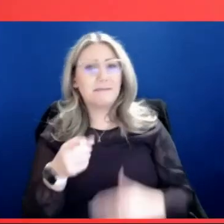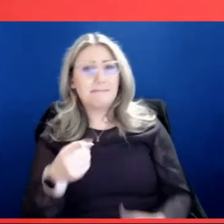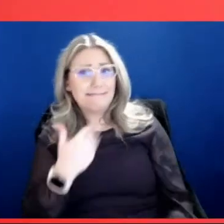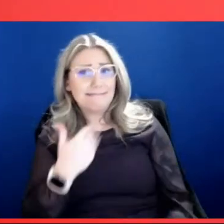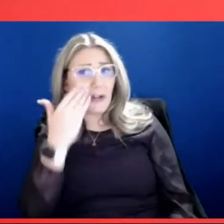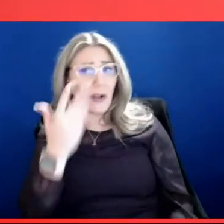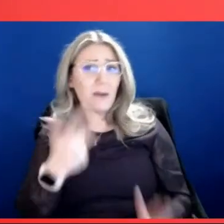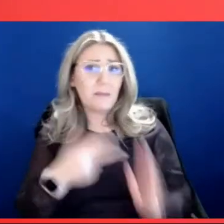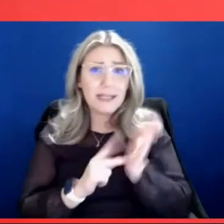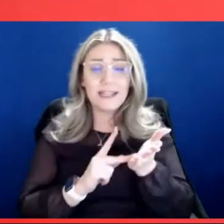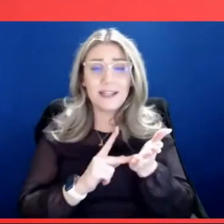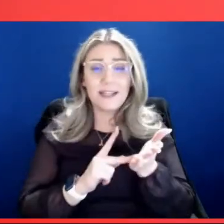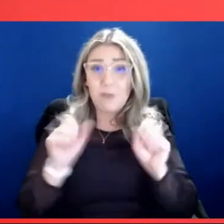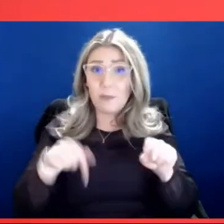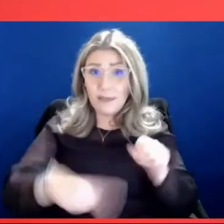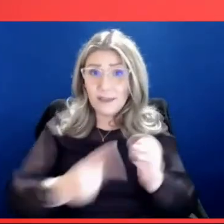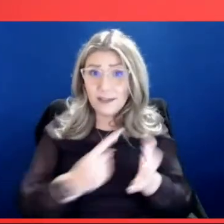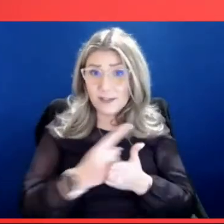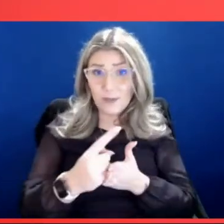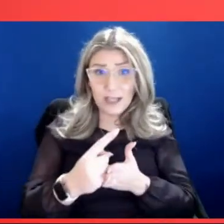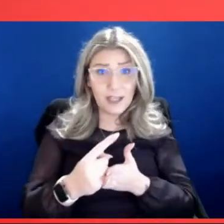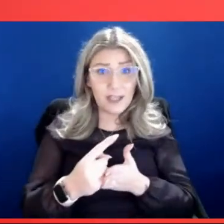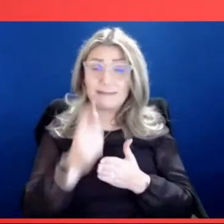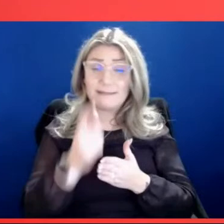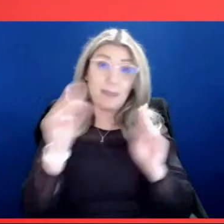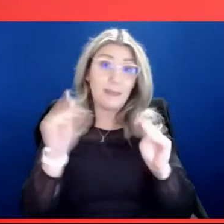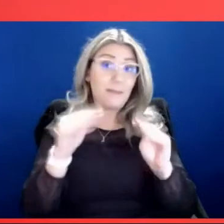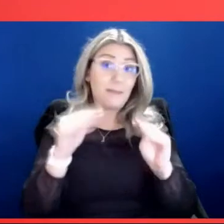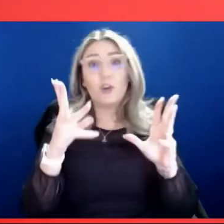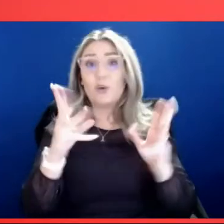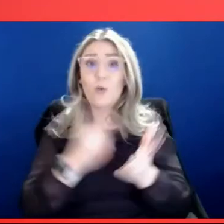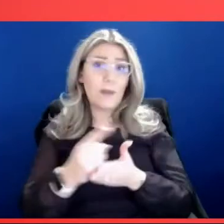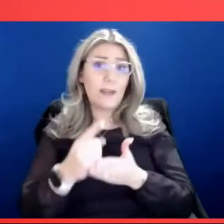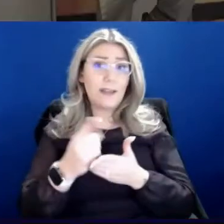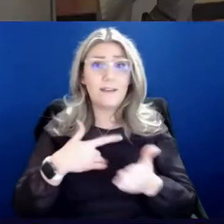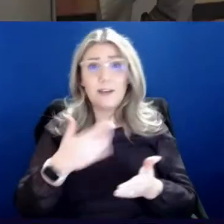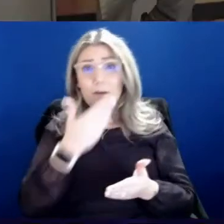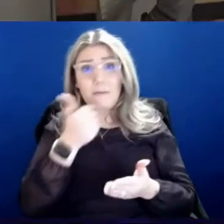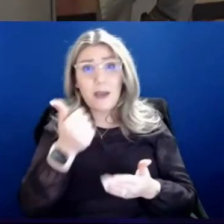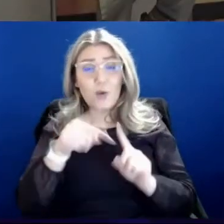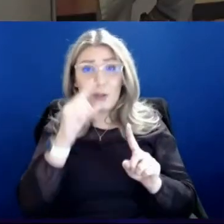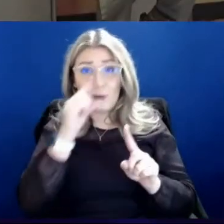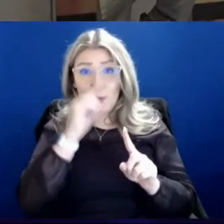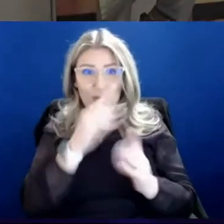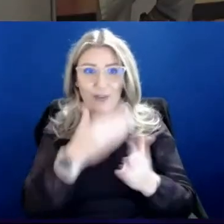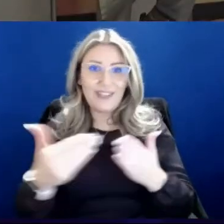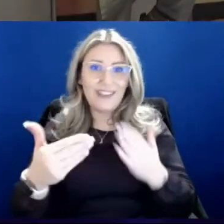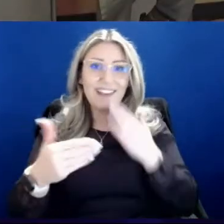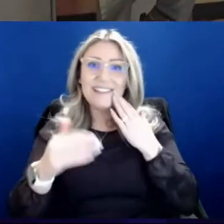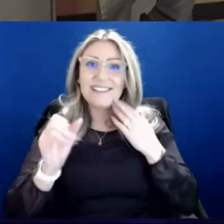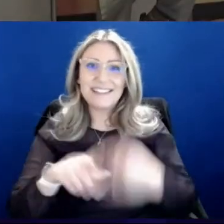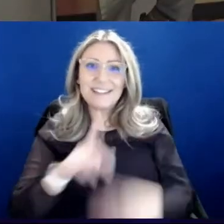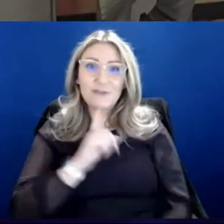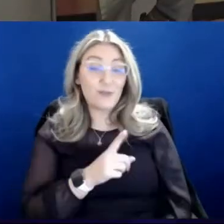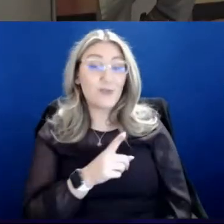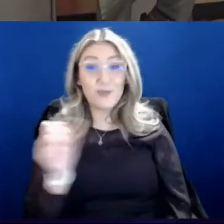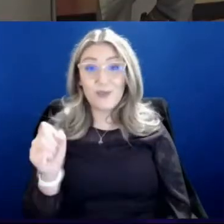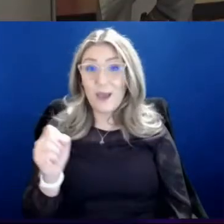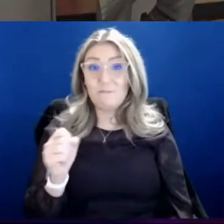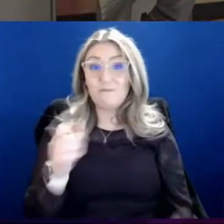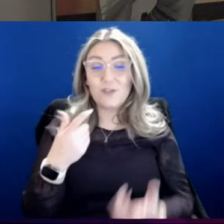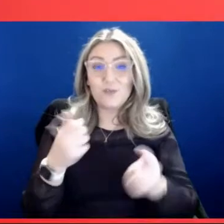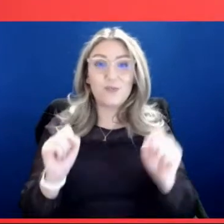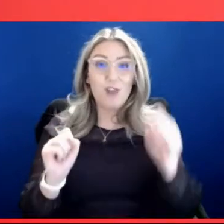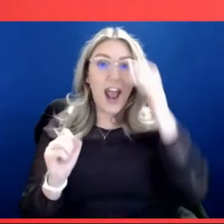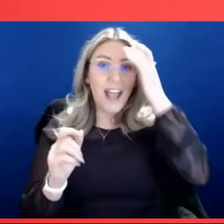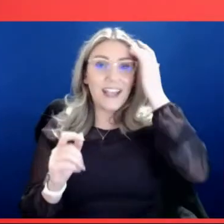probably this week is not the miracle week to feel better when you Google things, That's true. So I think that you